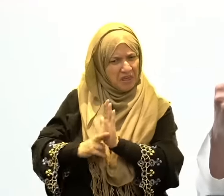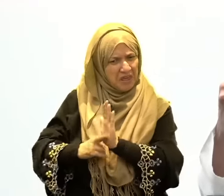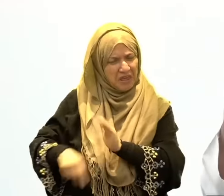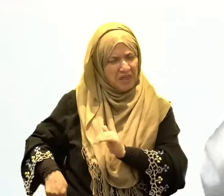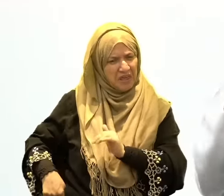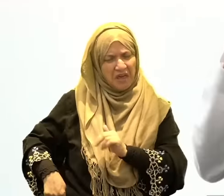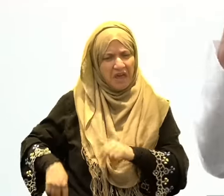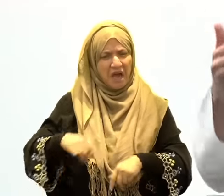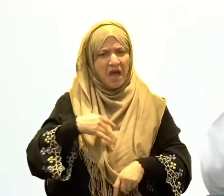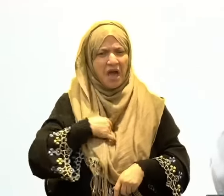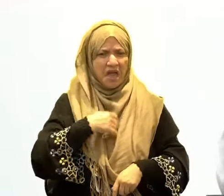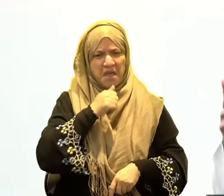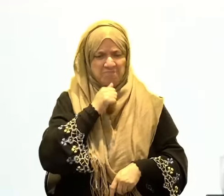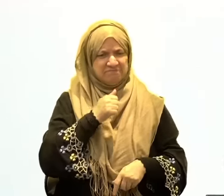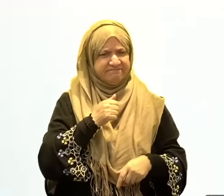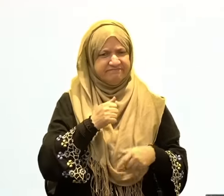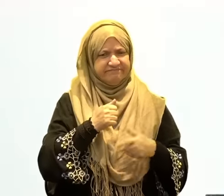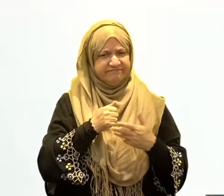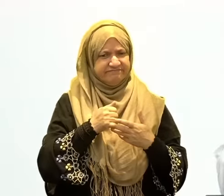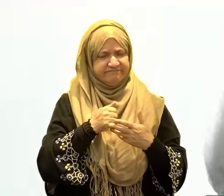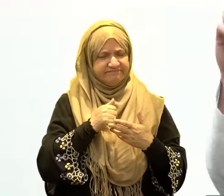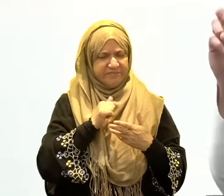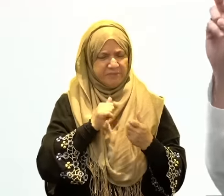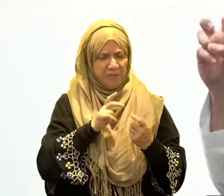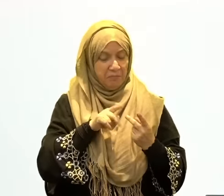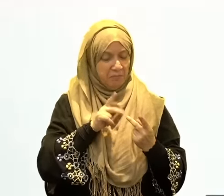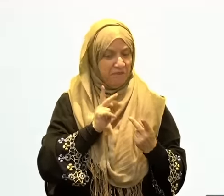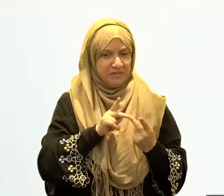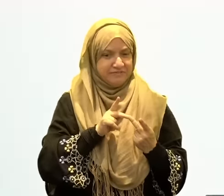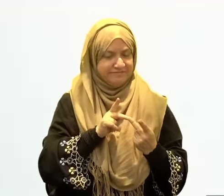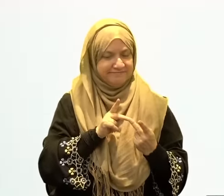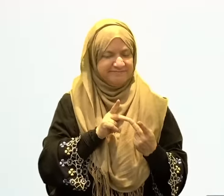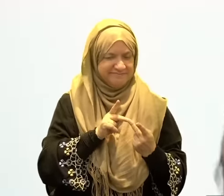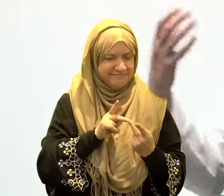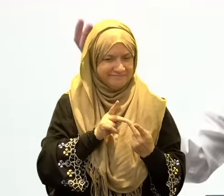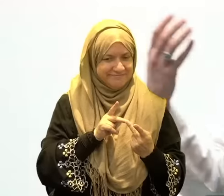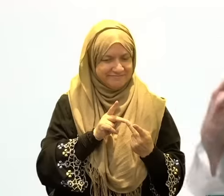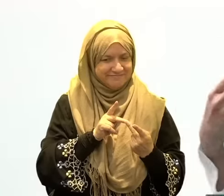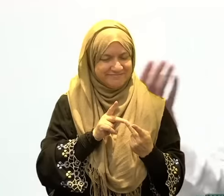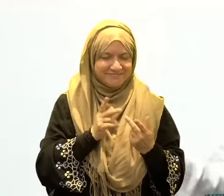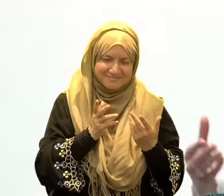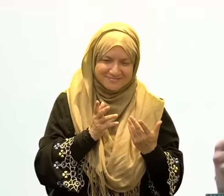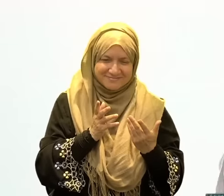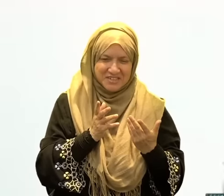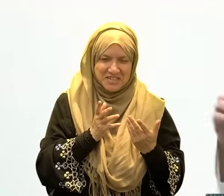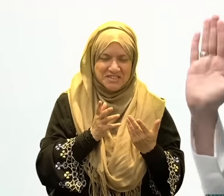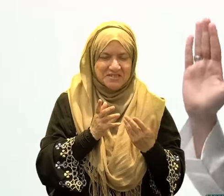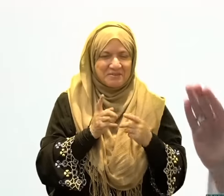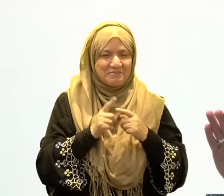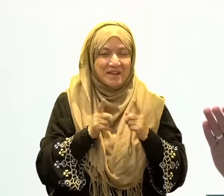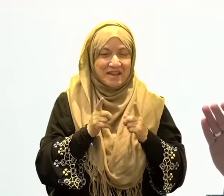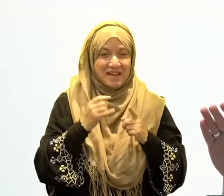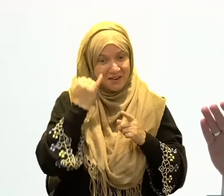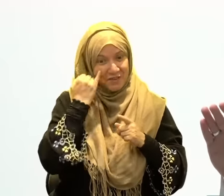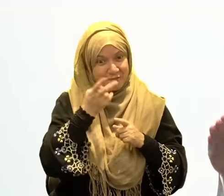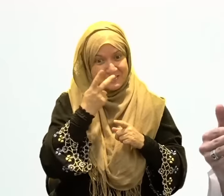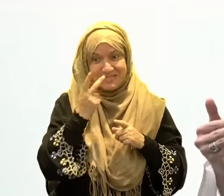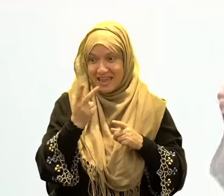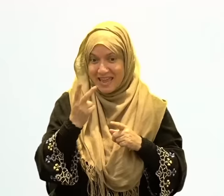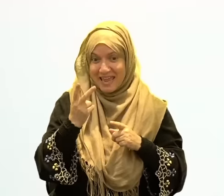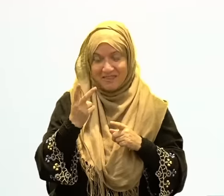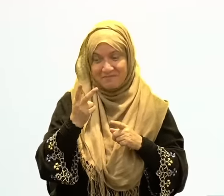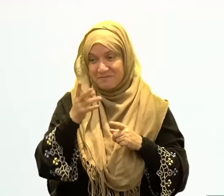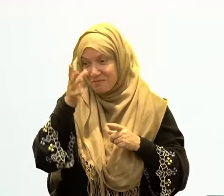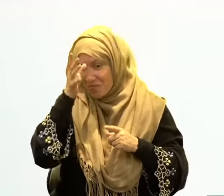or your father, or your mother, or a parent, or someone that you deem to be from the religious class, just from the observable part, and Allah knows our hearts.